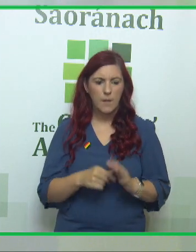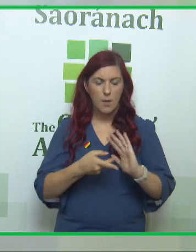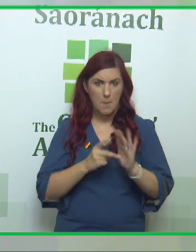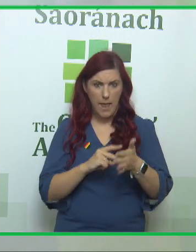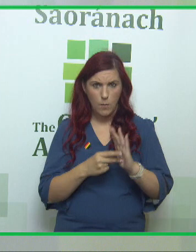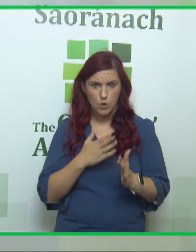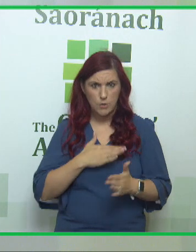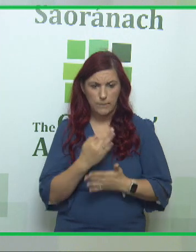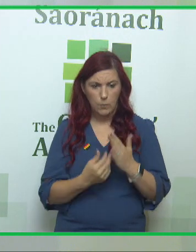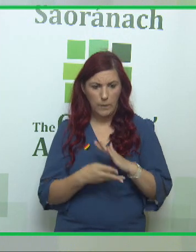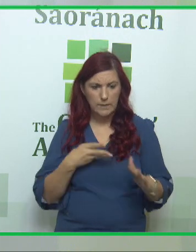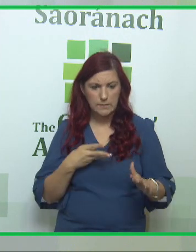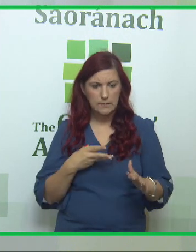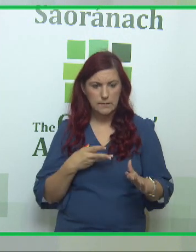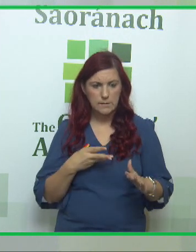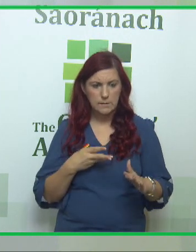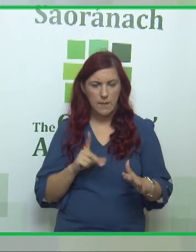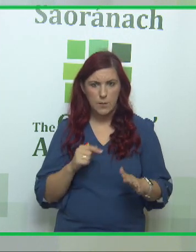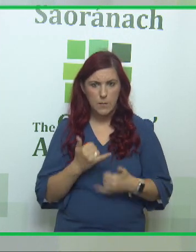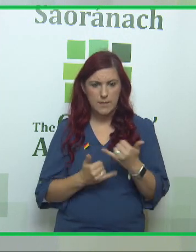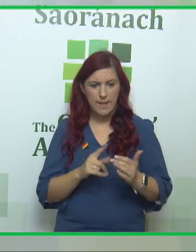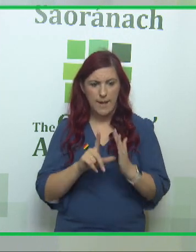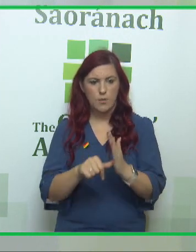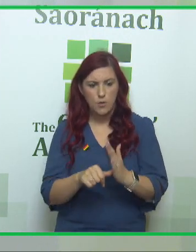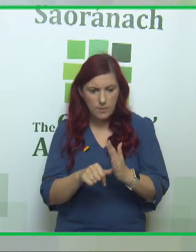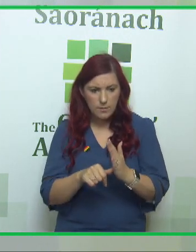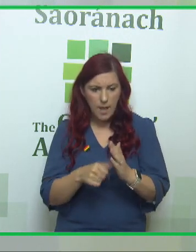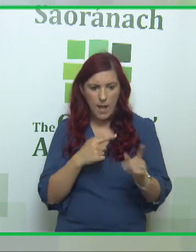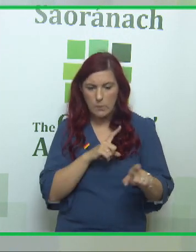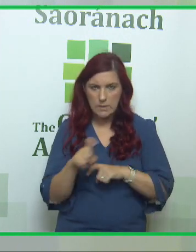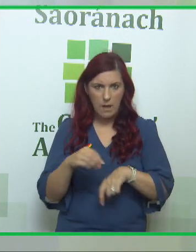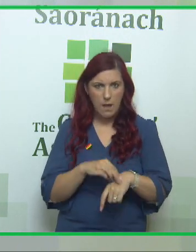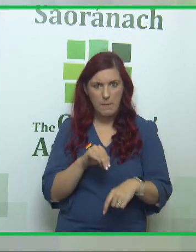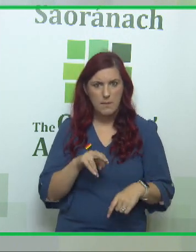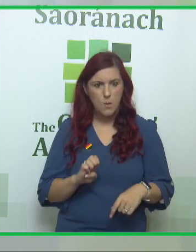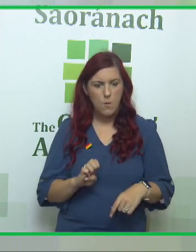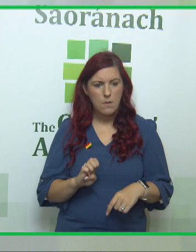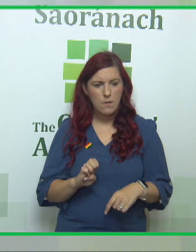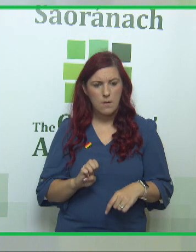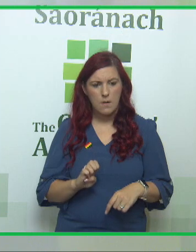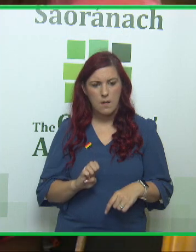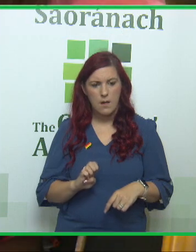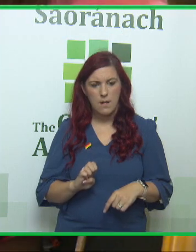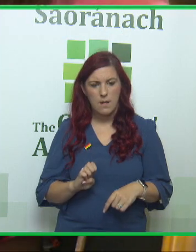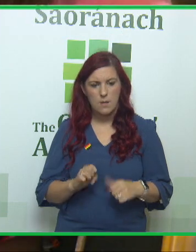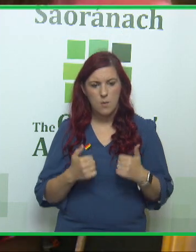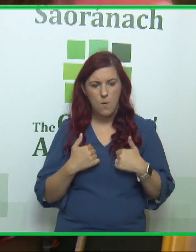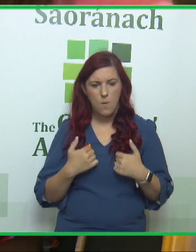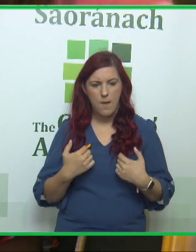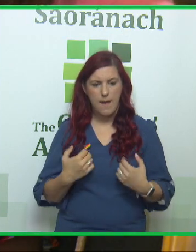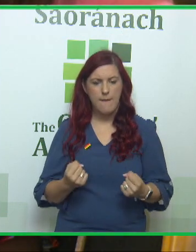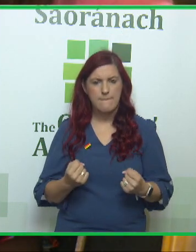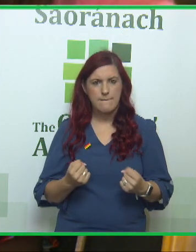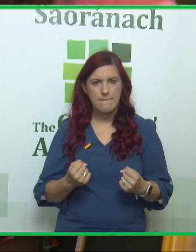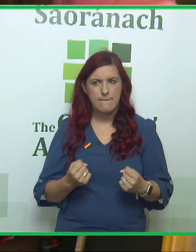weeks. And 20 How many years years? later, 20 years later, I was still taking it. So I had